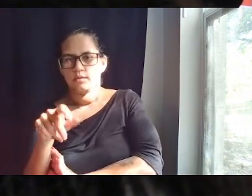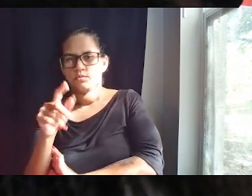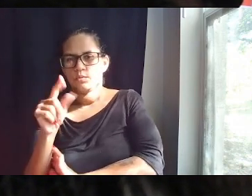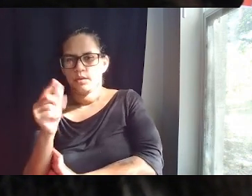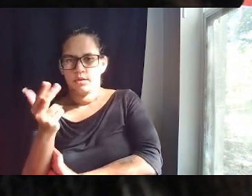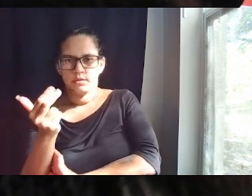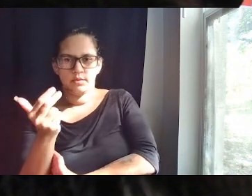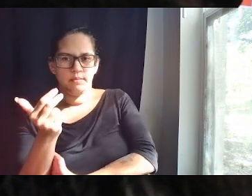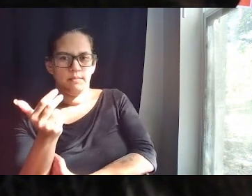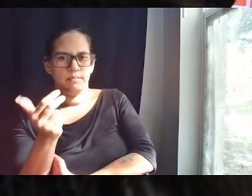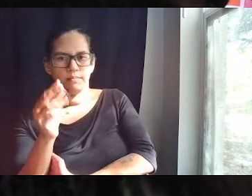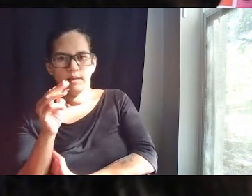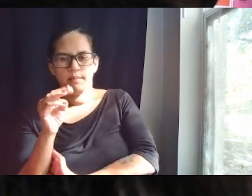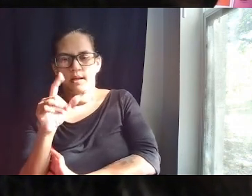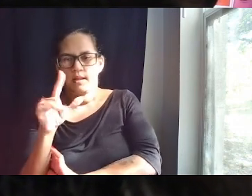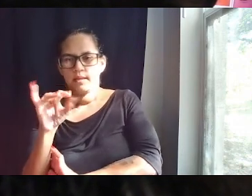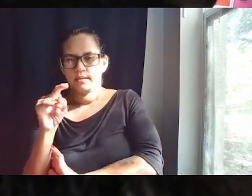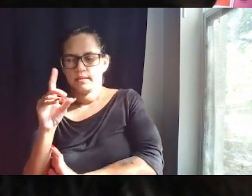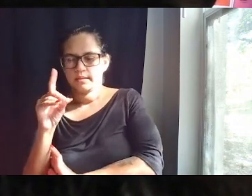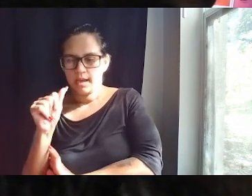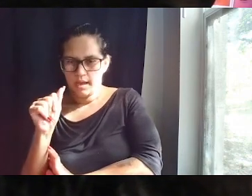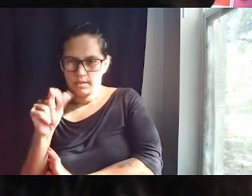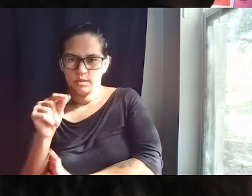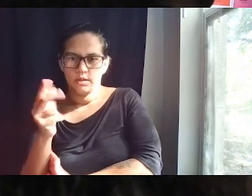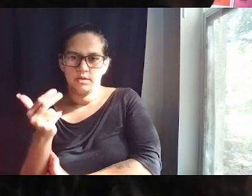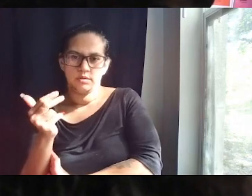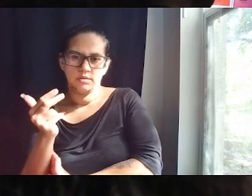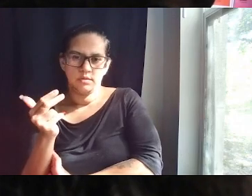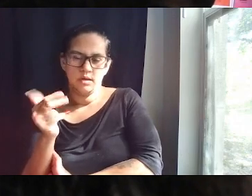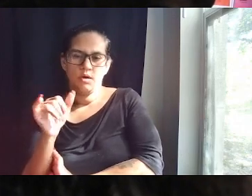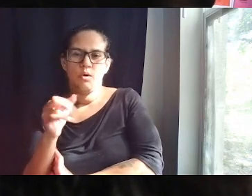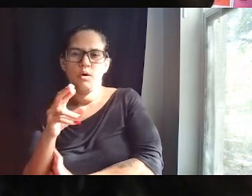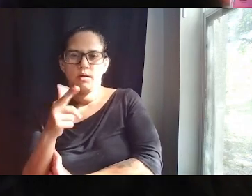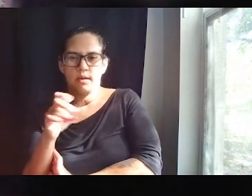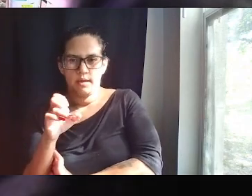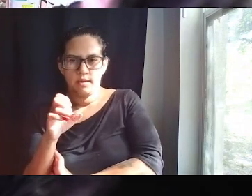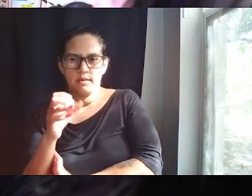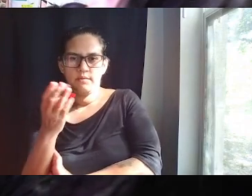Melinda, 2013. Jorge,